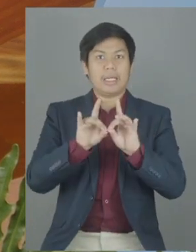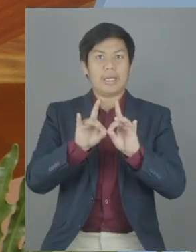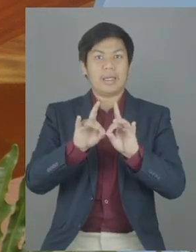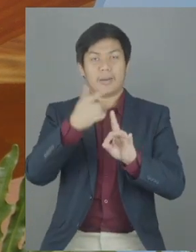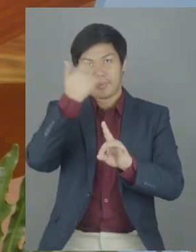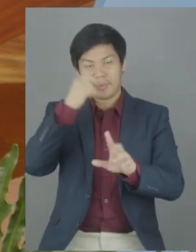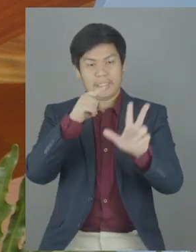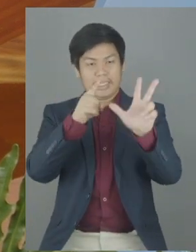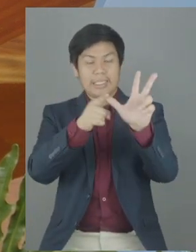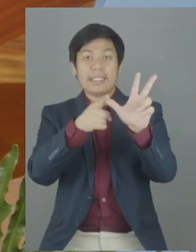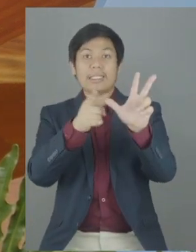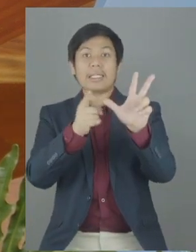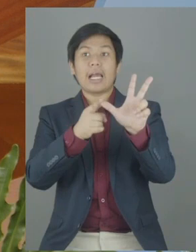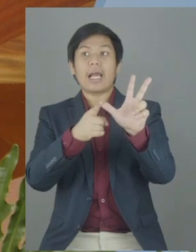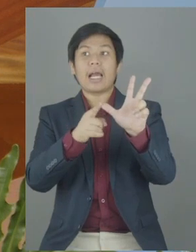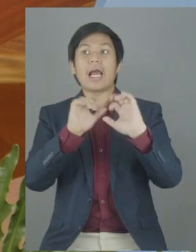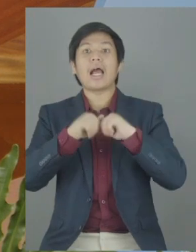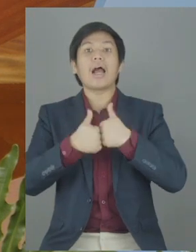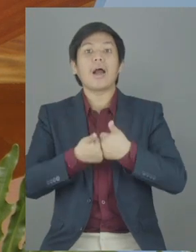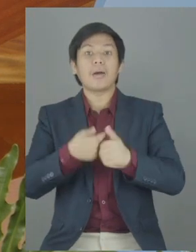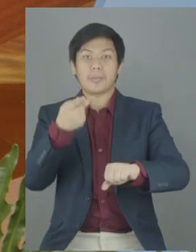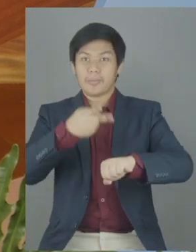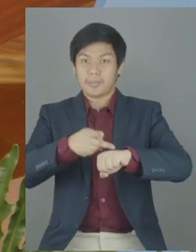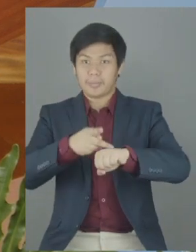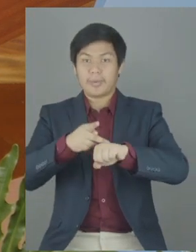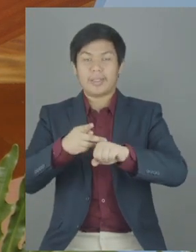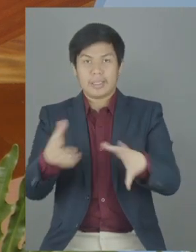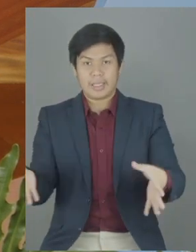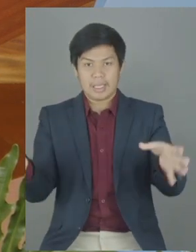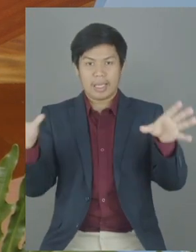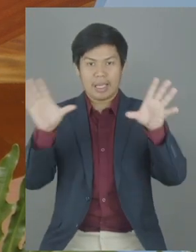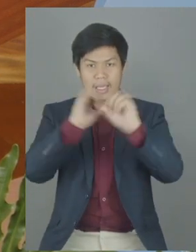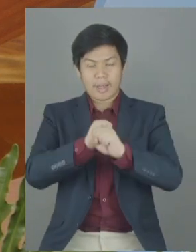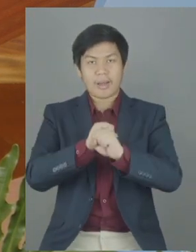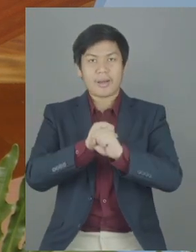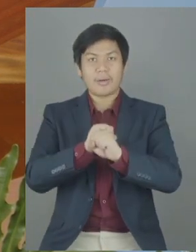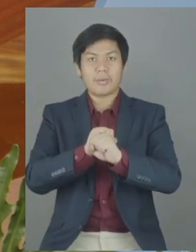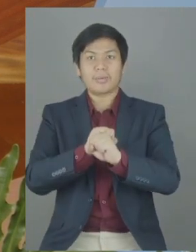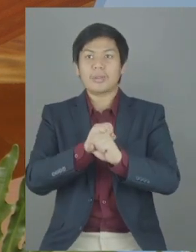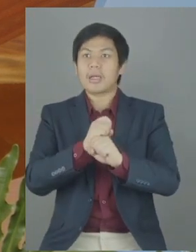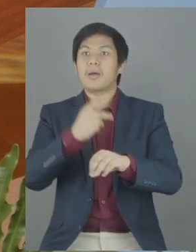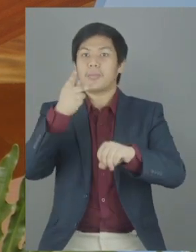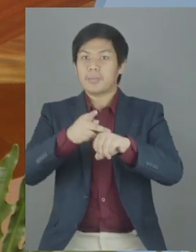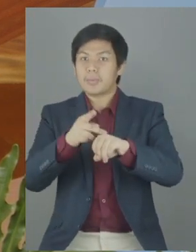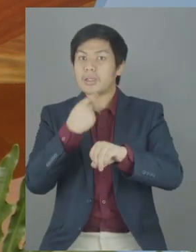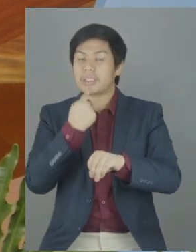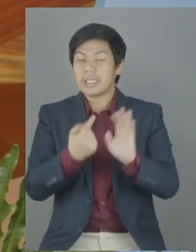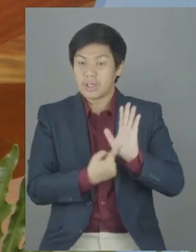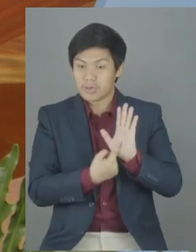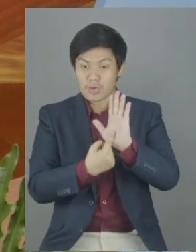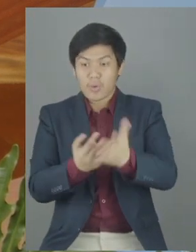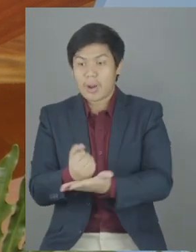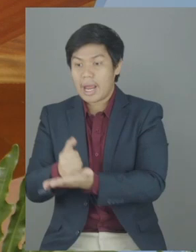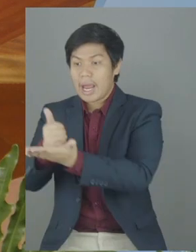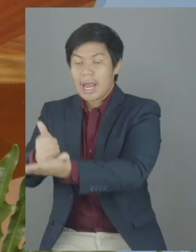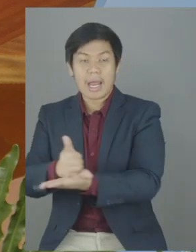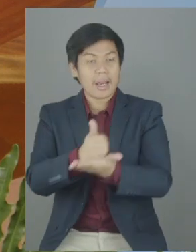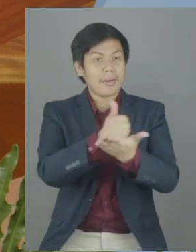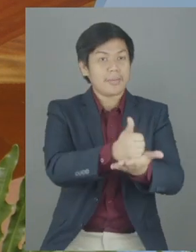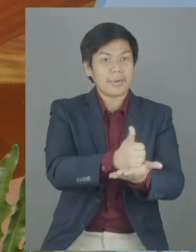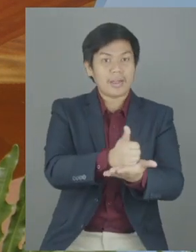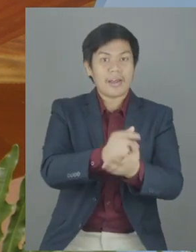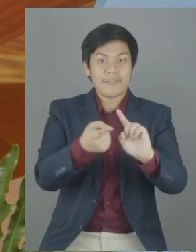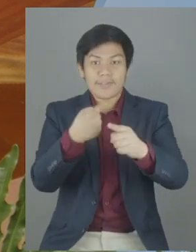point three. That's how Peter ended this statement. Show hospitality, be a foreigner's